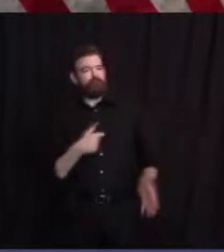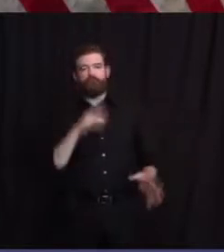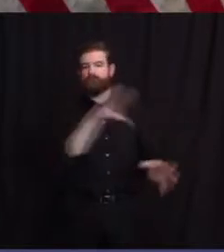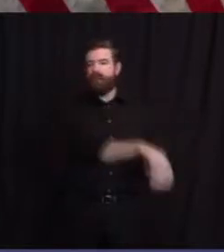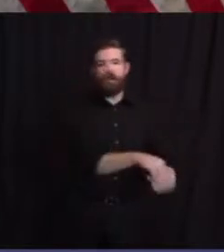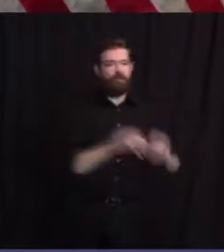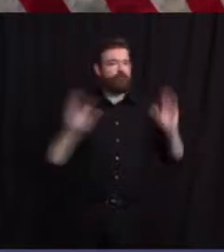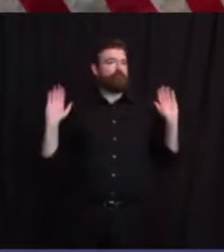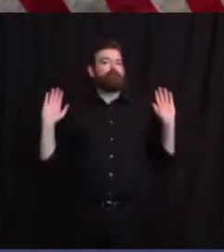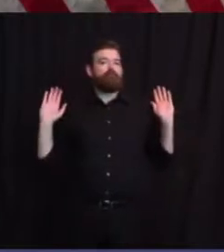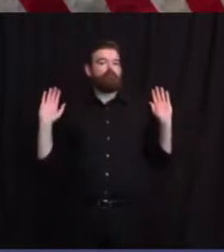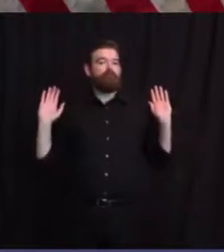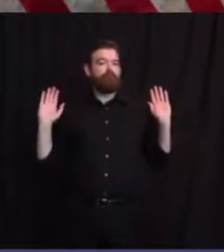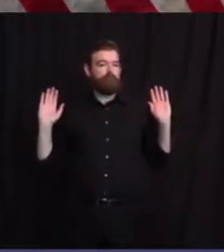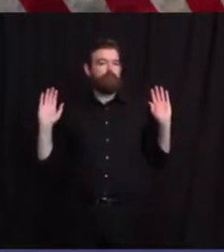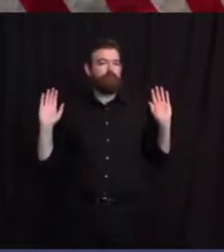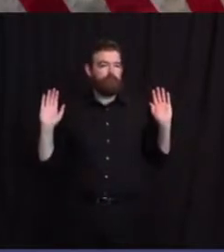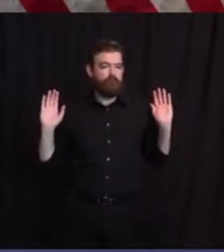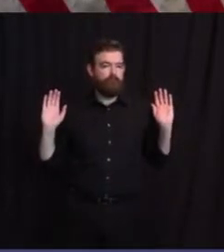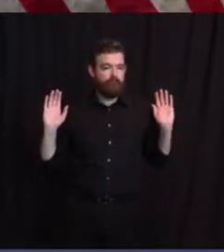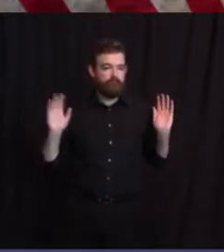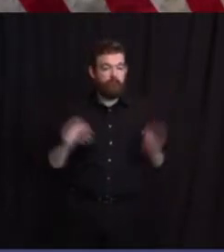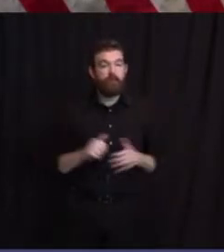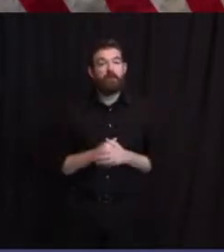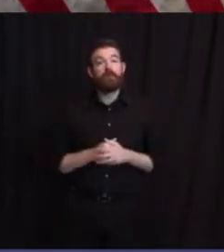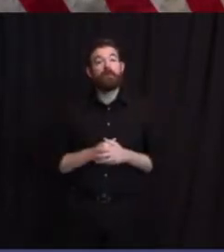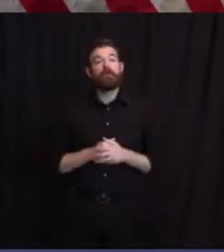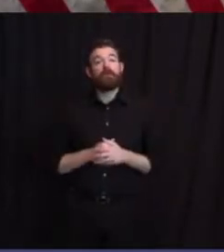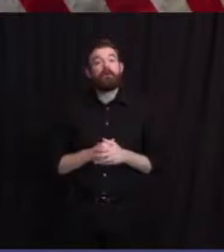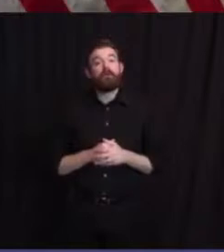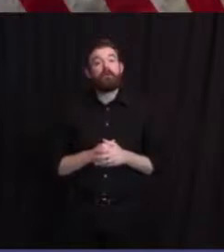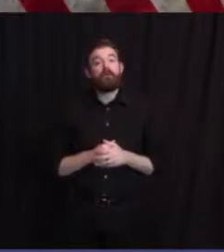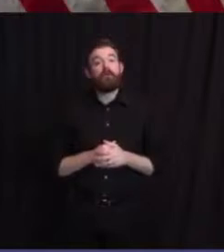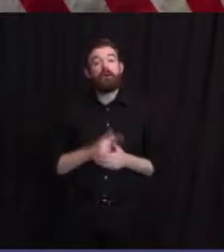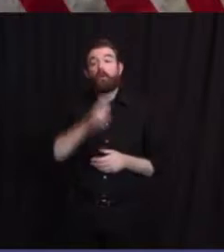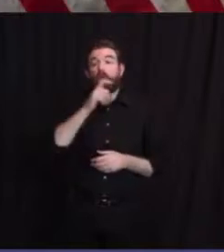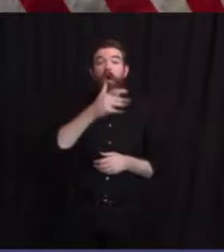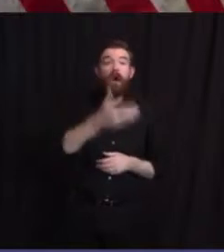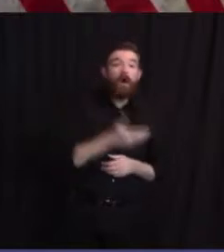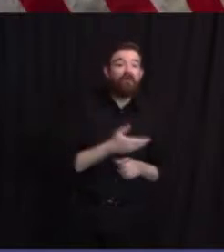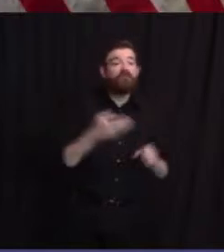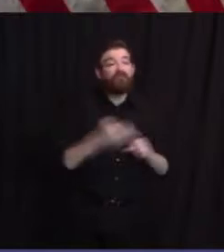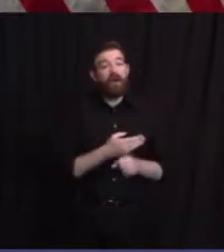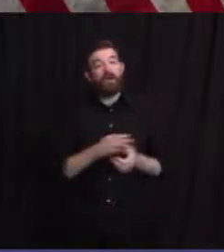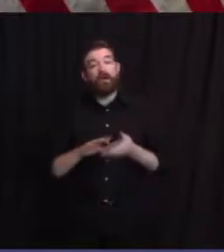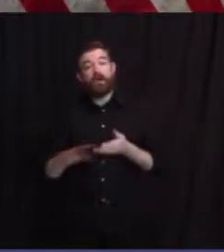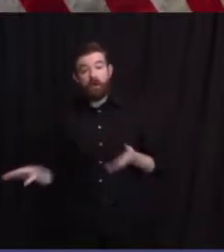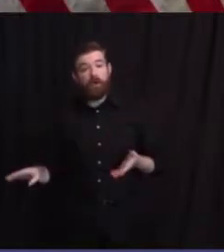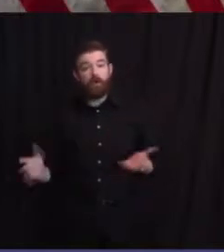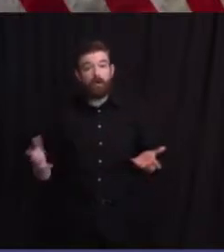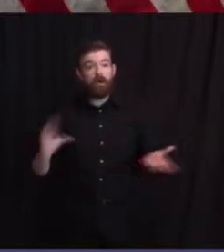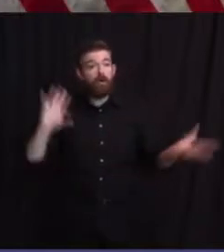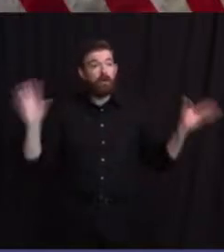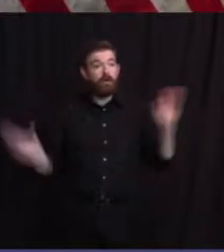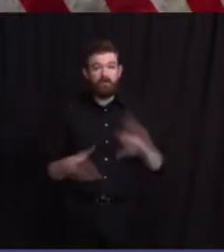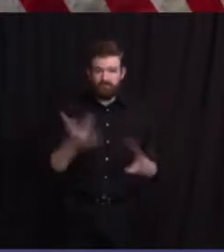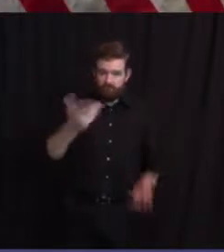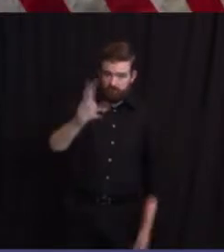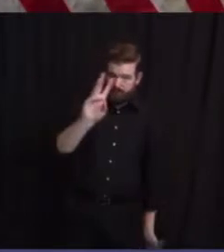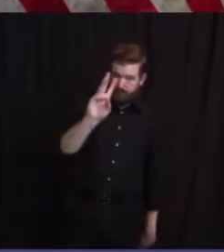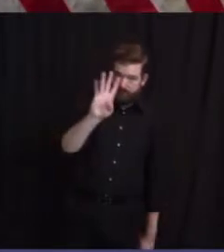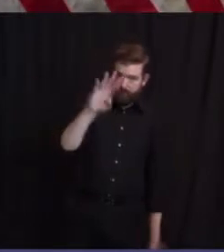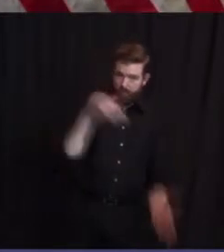the authority. So people come and go a fair amount, actually. And when you got 64,000 people, I got no comment